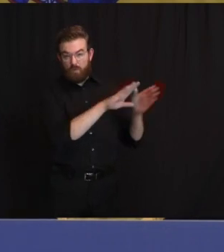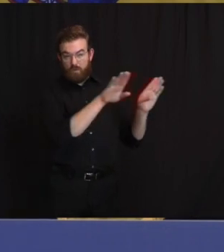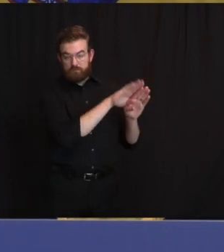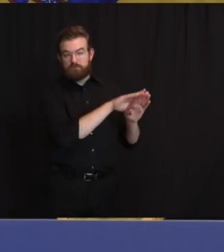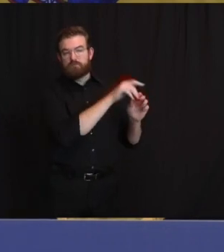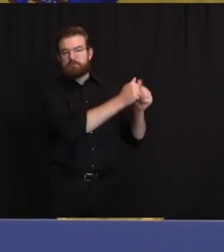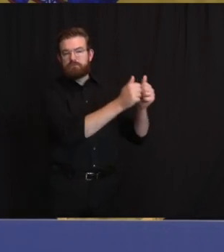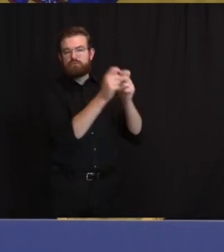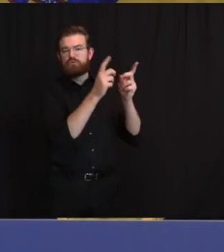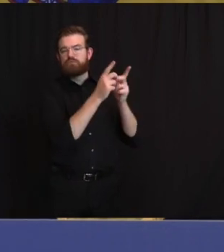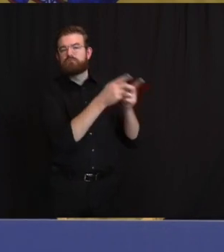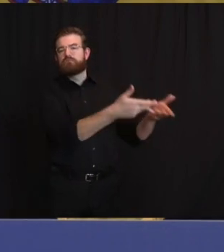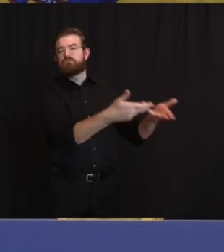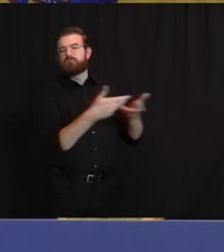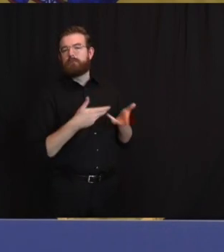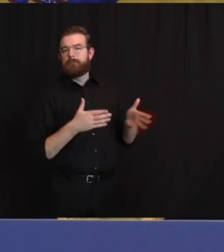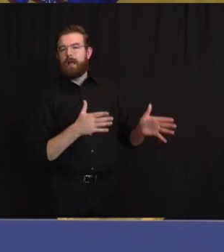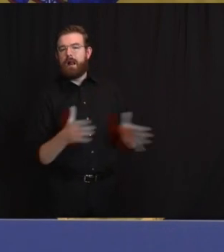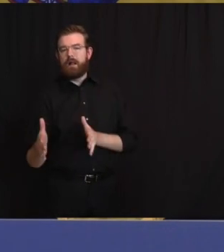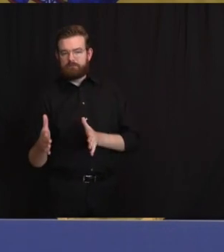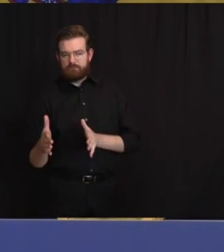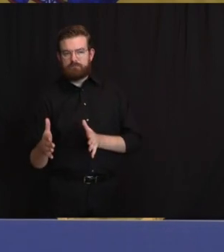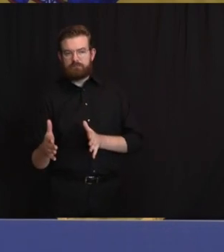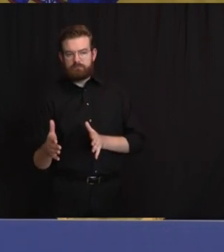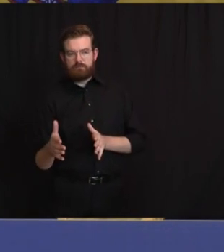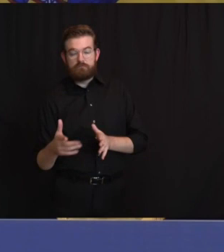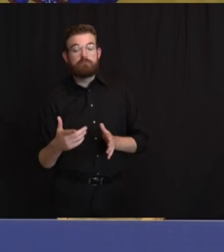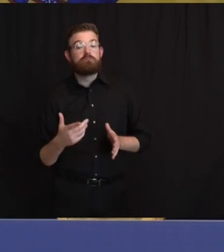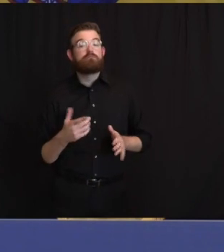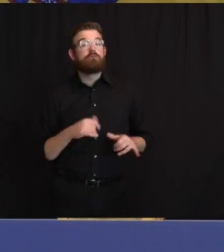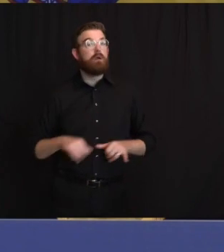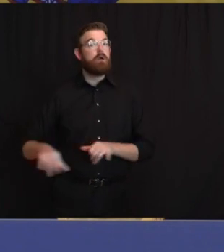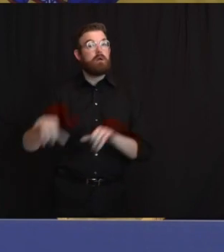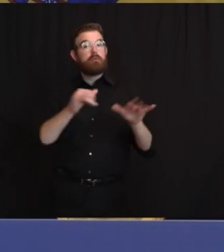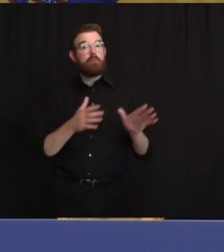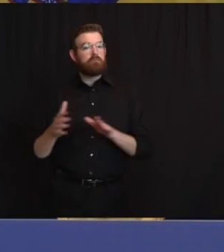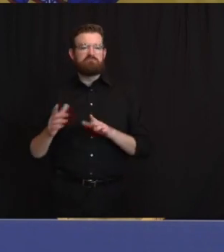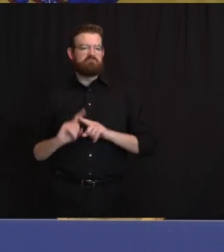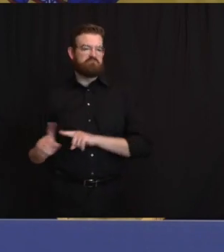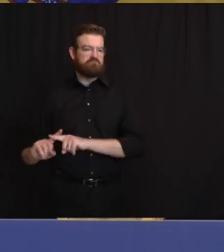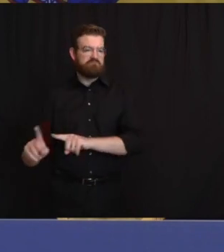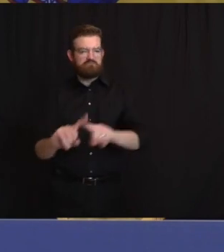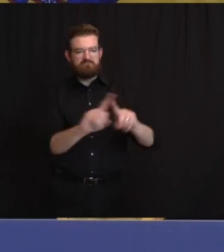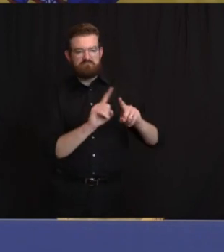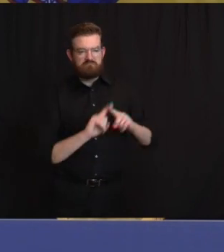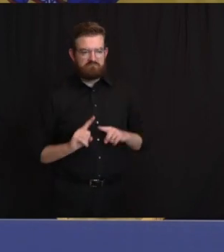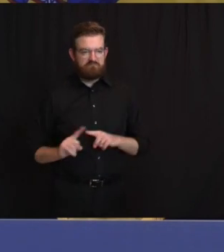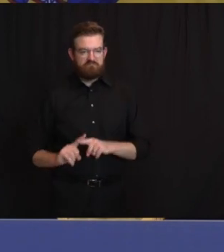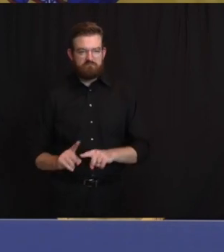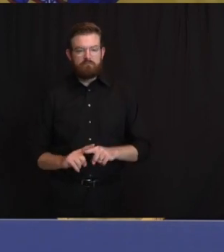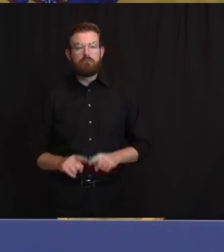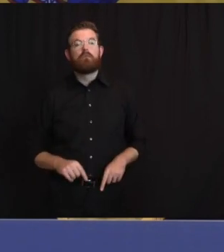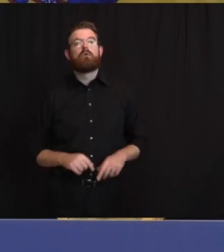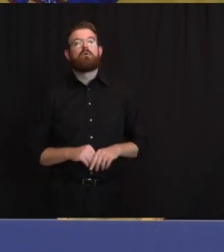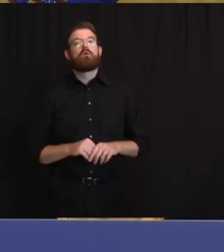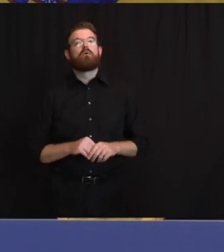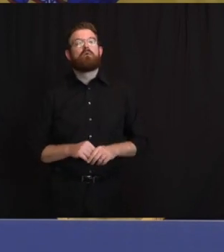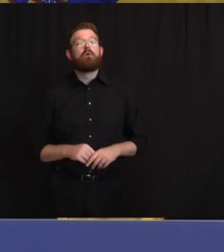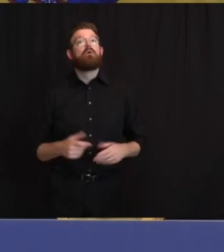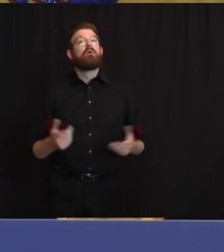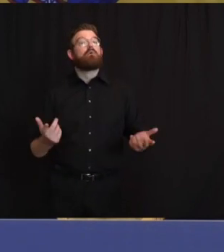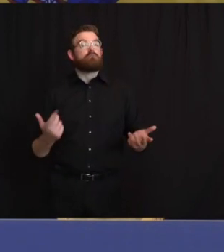districts are alike, we're asking the same as we reopen. What is it going to look like? And the districts, I